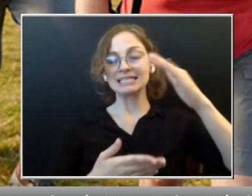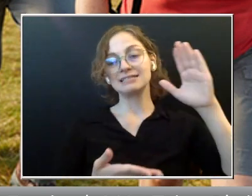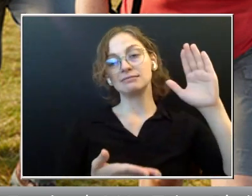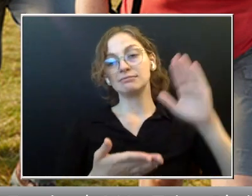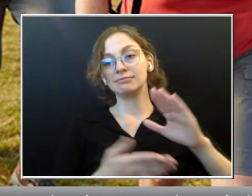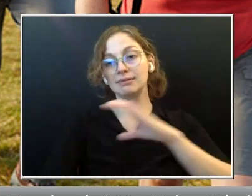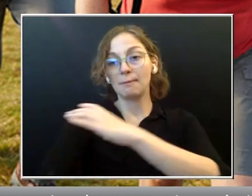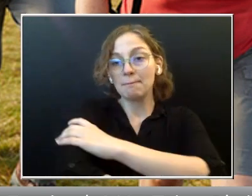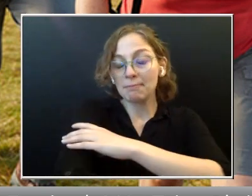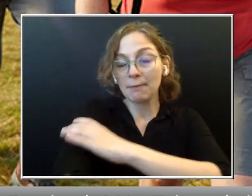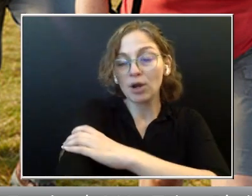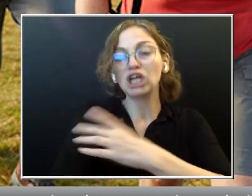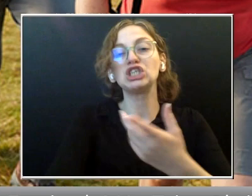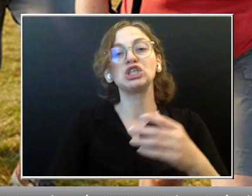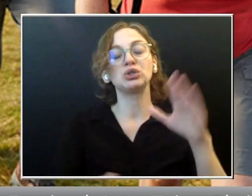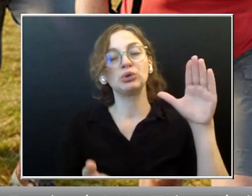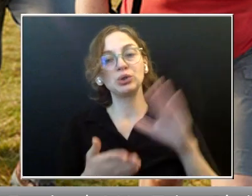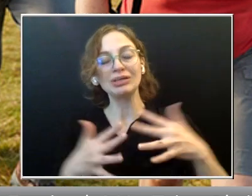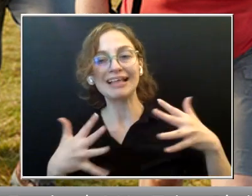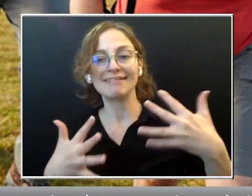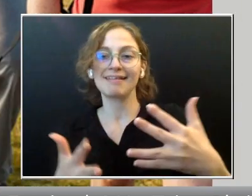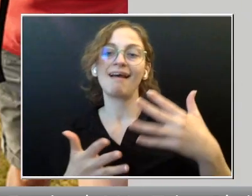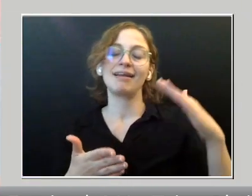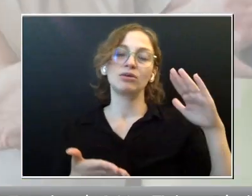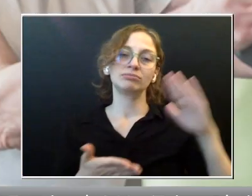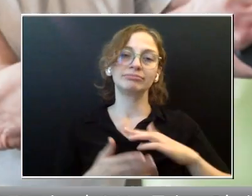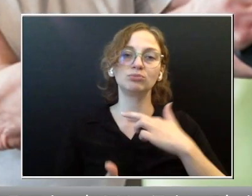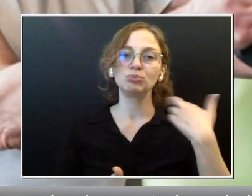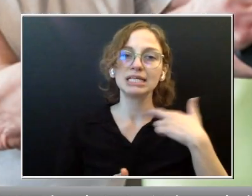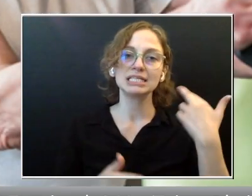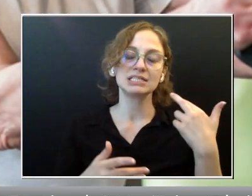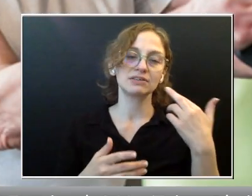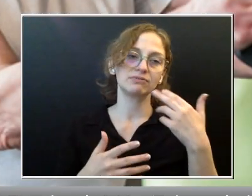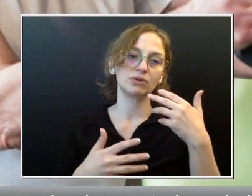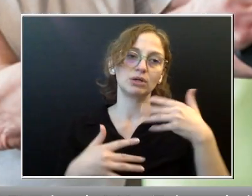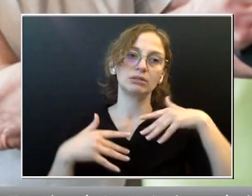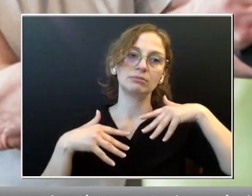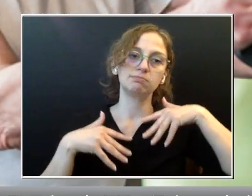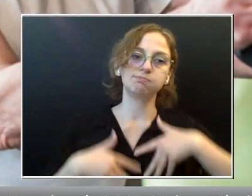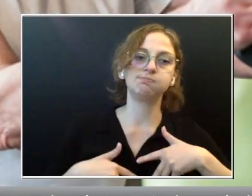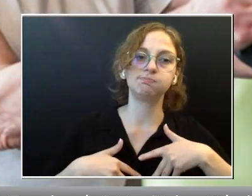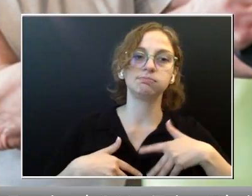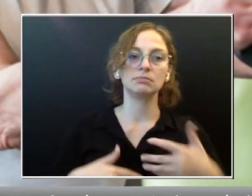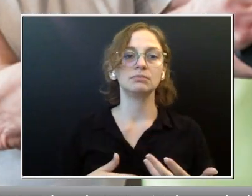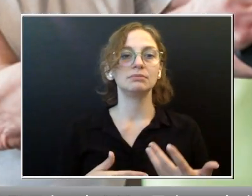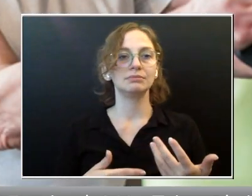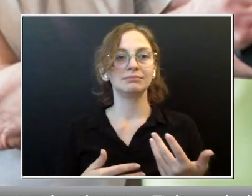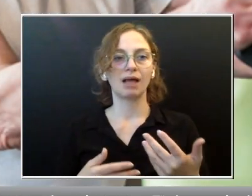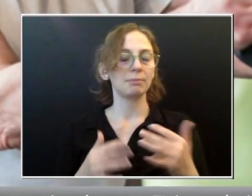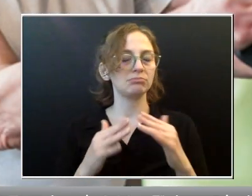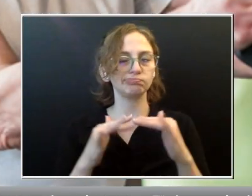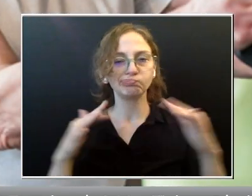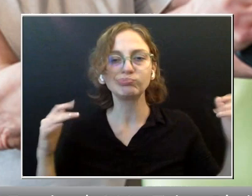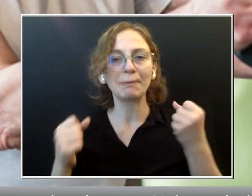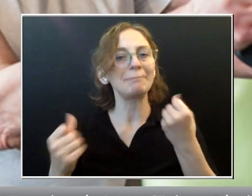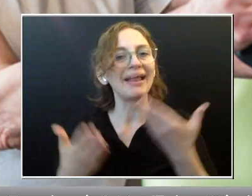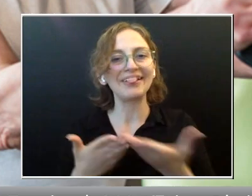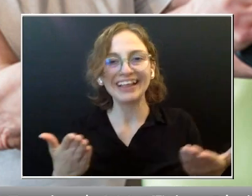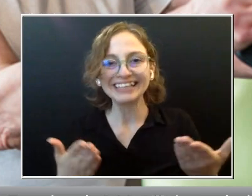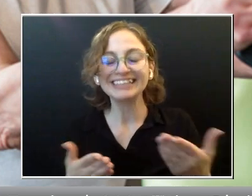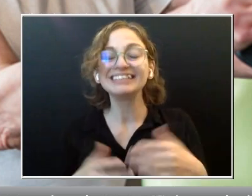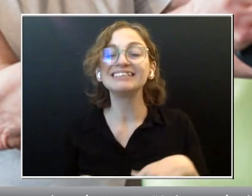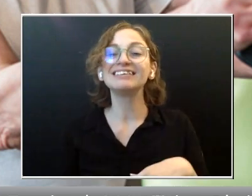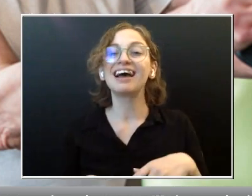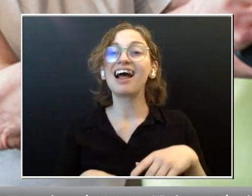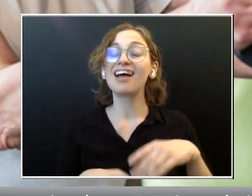anxiety, lowers your risk of depression, among a slew of other things. And as our doctors have been telling us, adults should do at